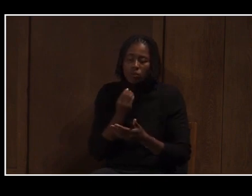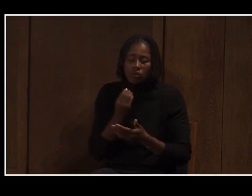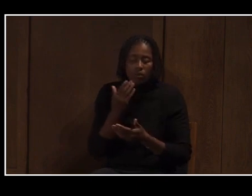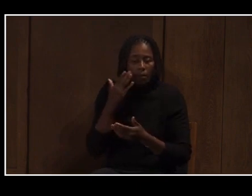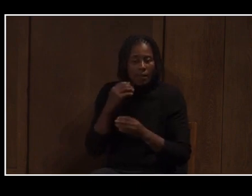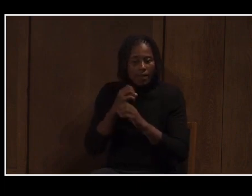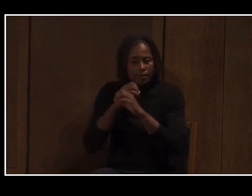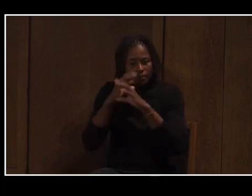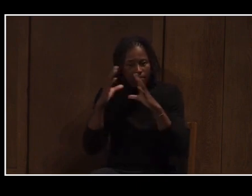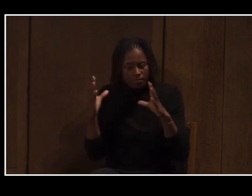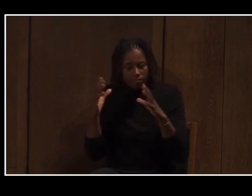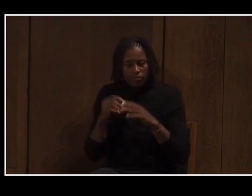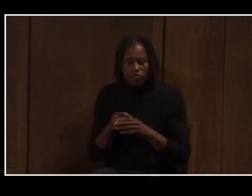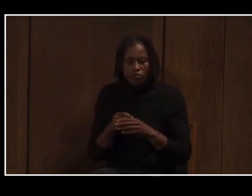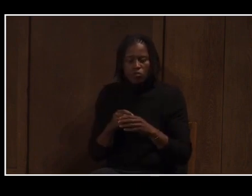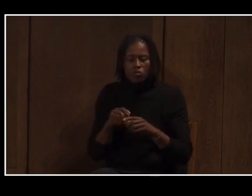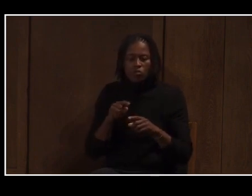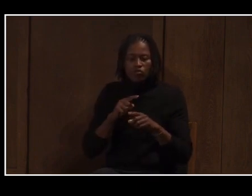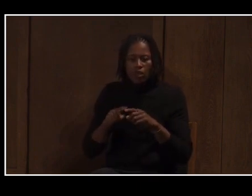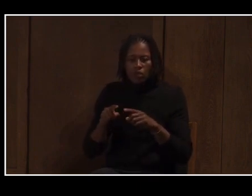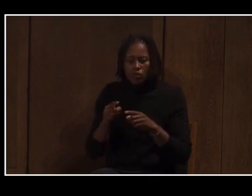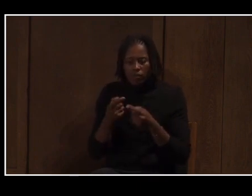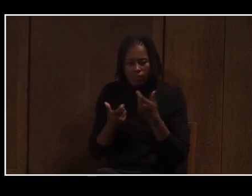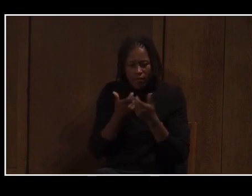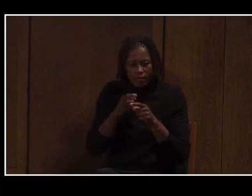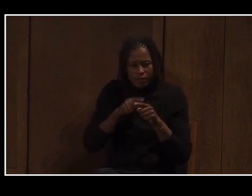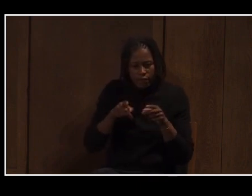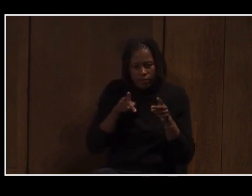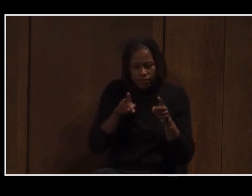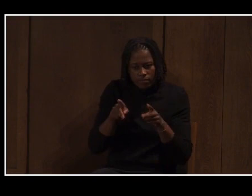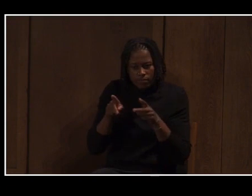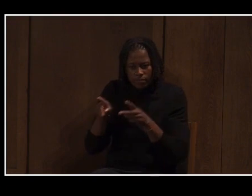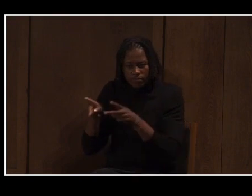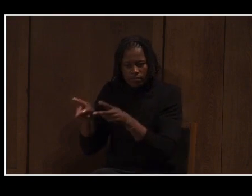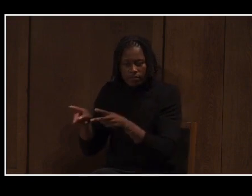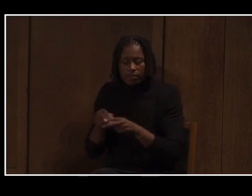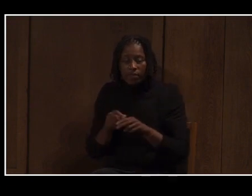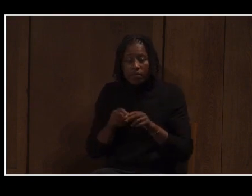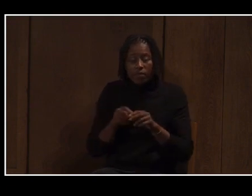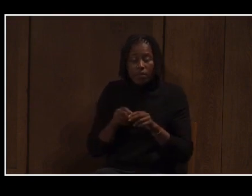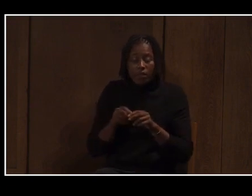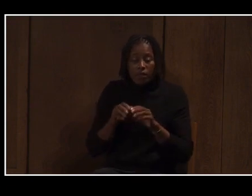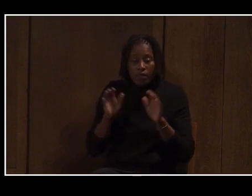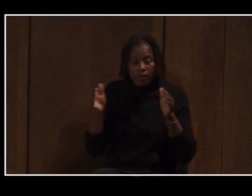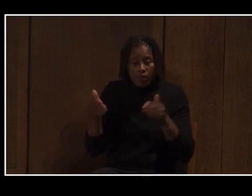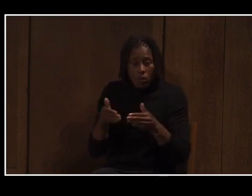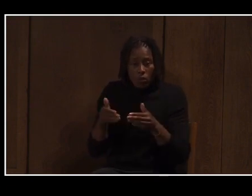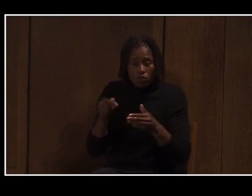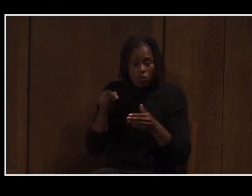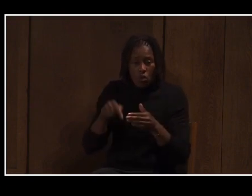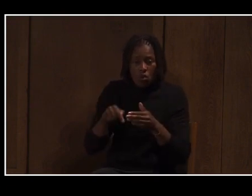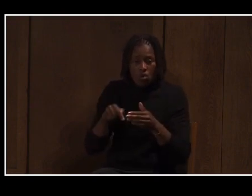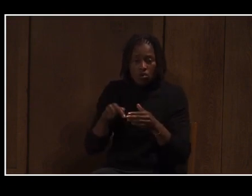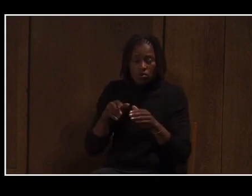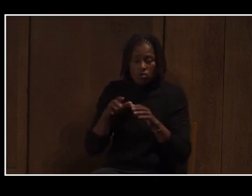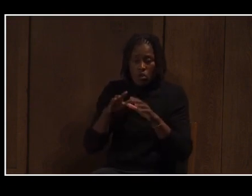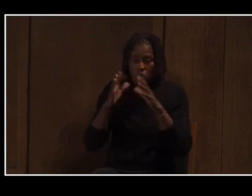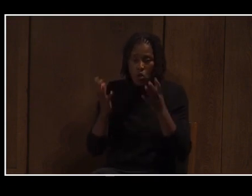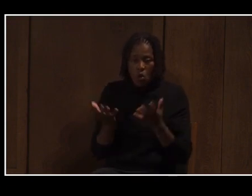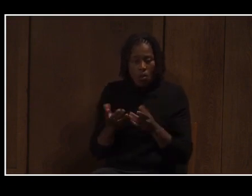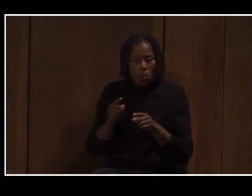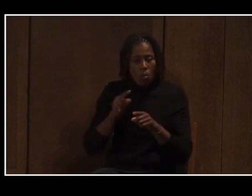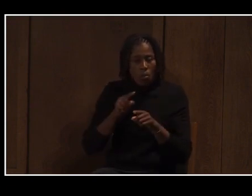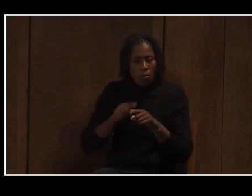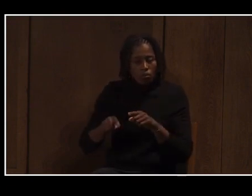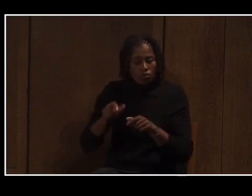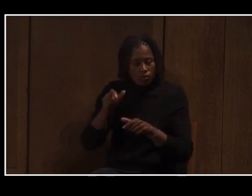together alternatives, particularly focusing on the diaspora and global majority people, for new cultures, imaginaries, and